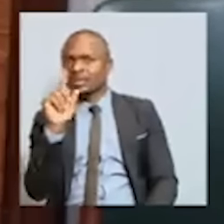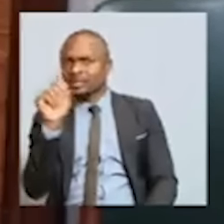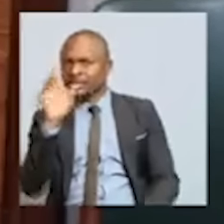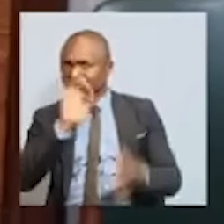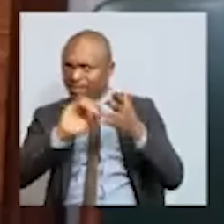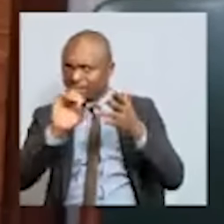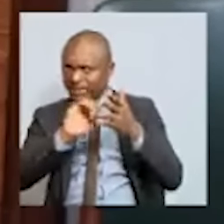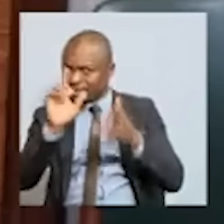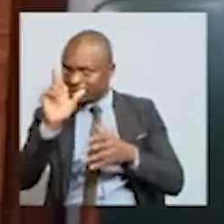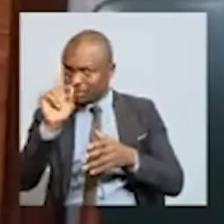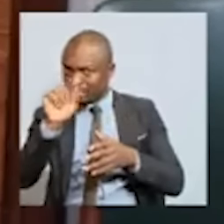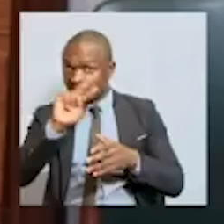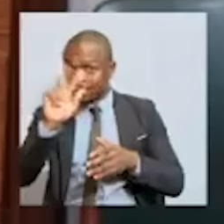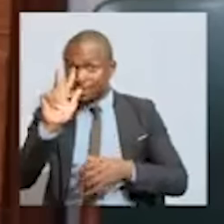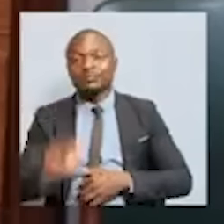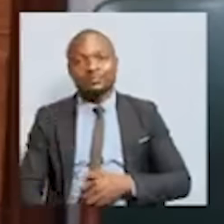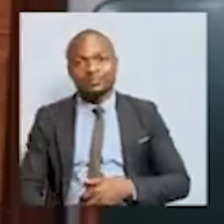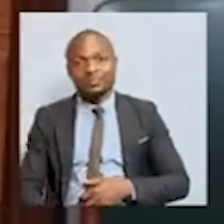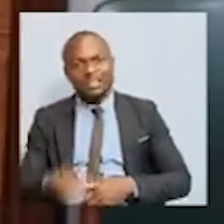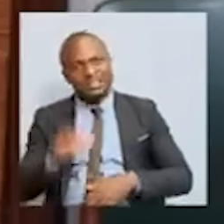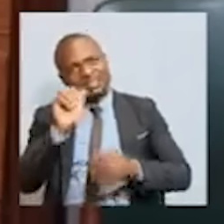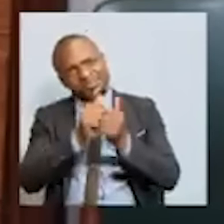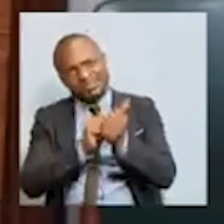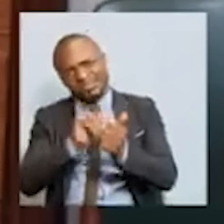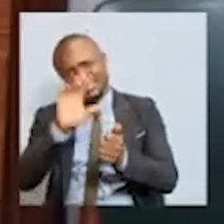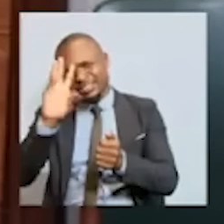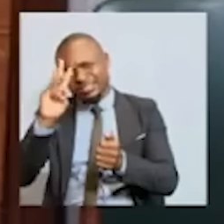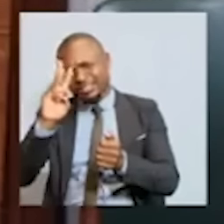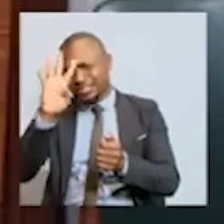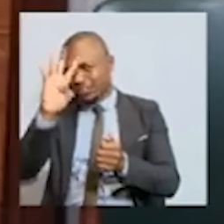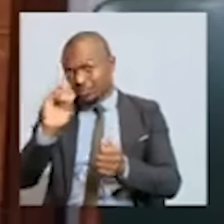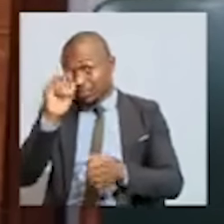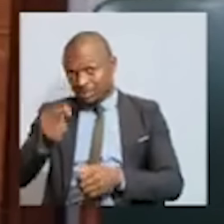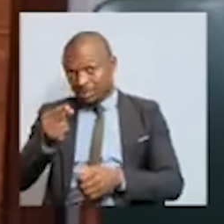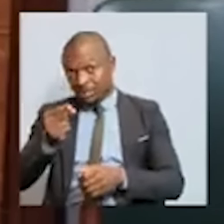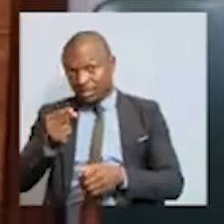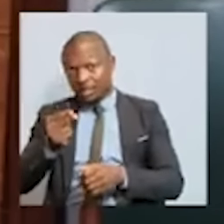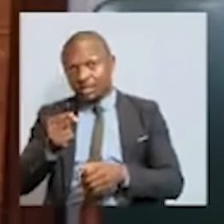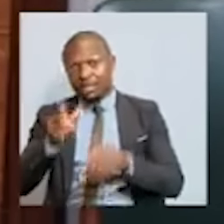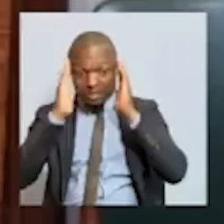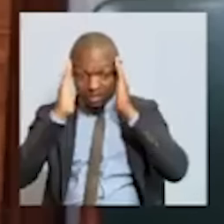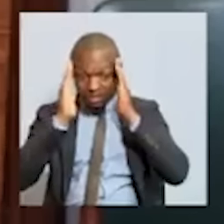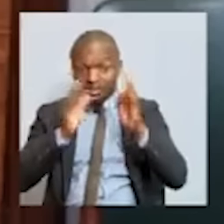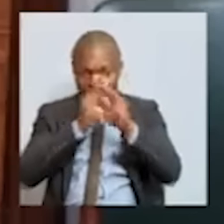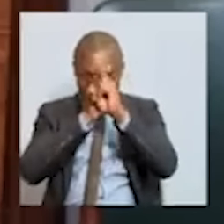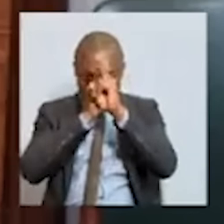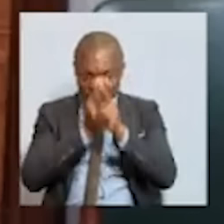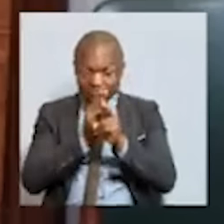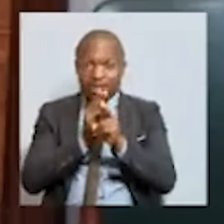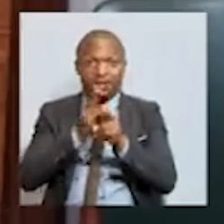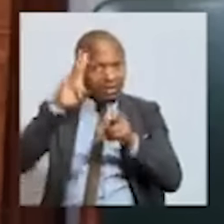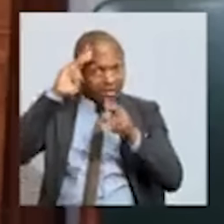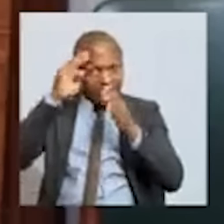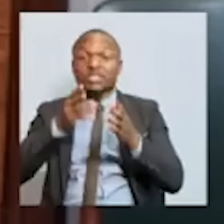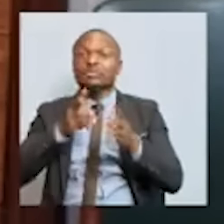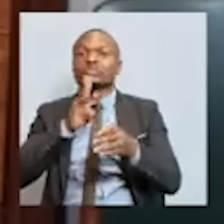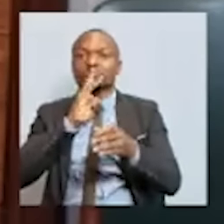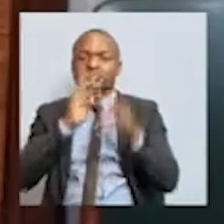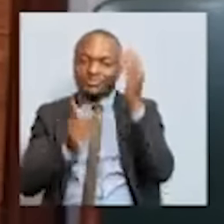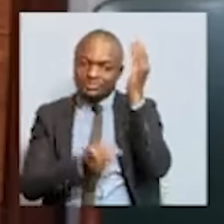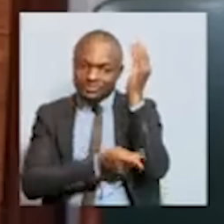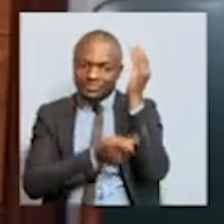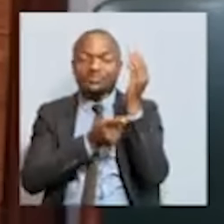11th October 2023, at about 16:40 hours, he attended to Honorable M. E. Mposha, MP, who